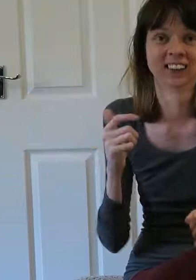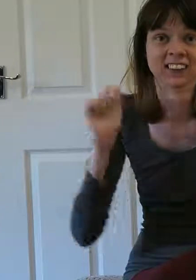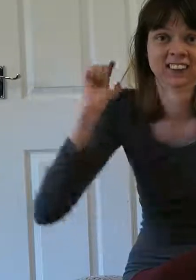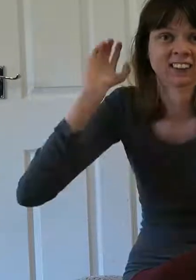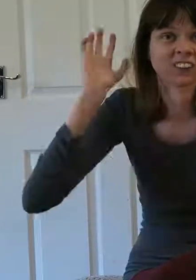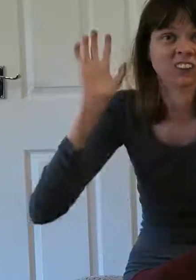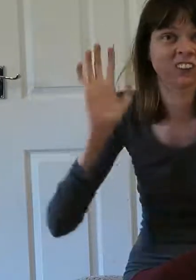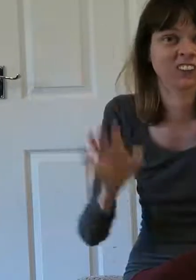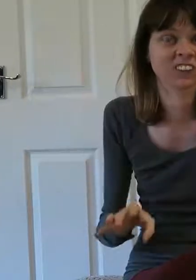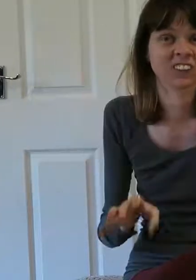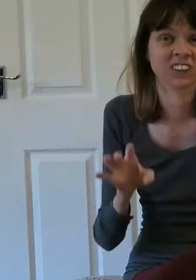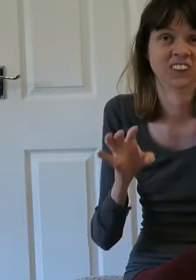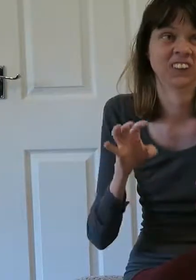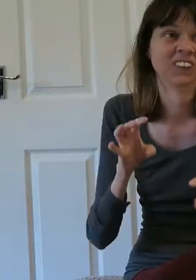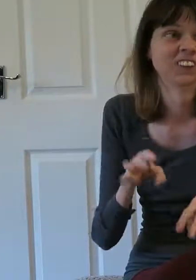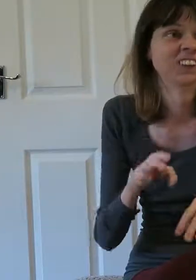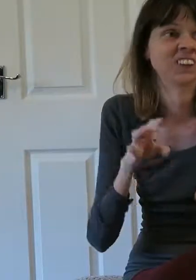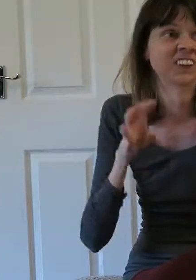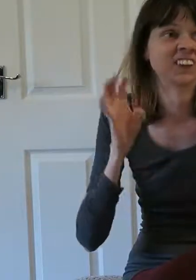happy,